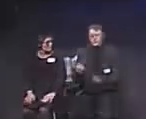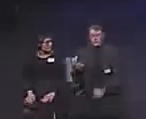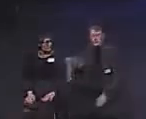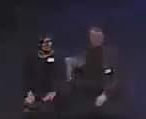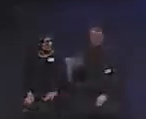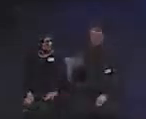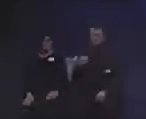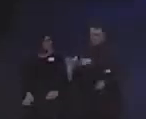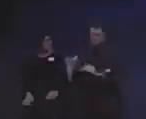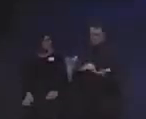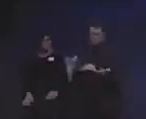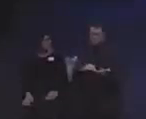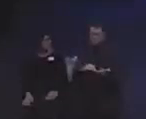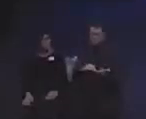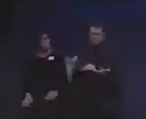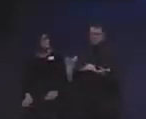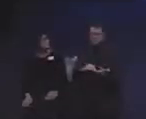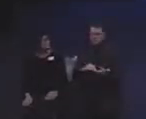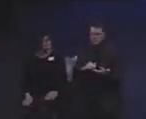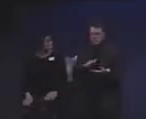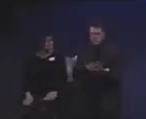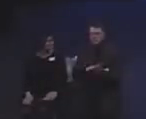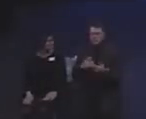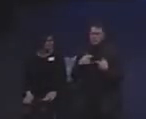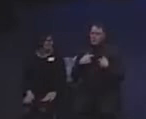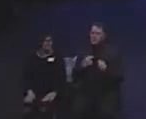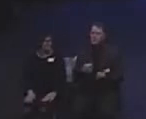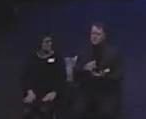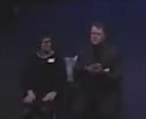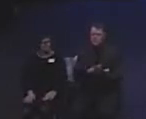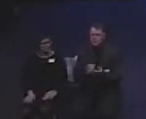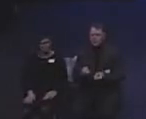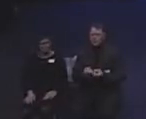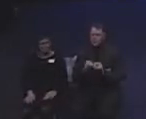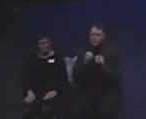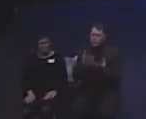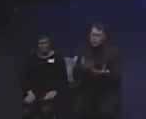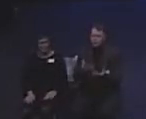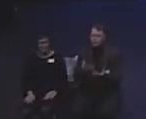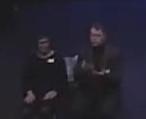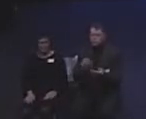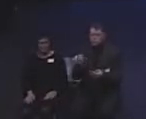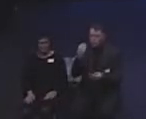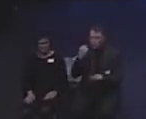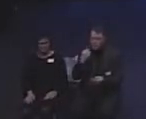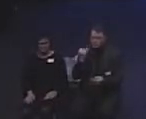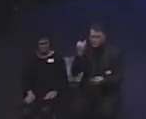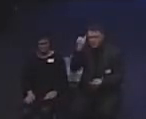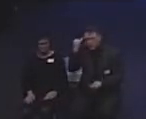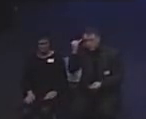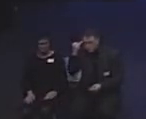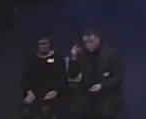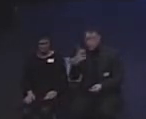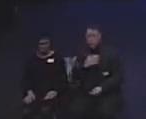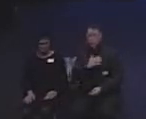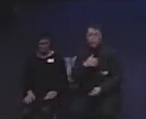That little quote again. A place for inspiration, creativity, learning, innovation, and